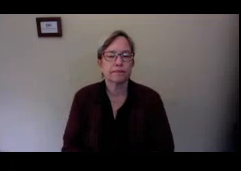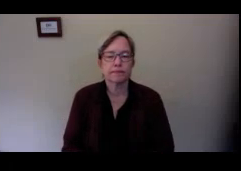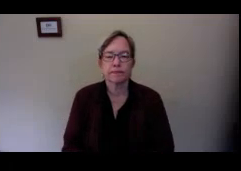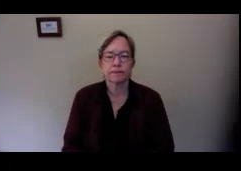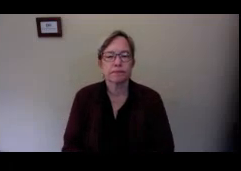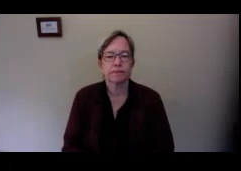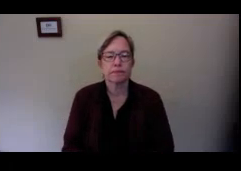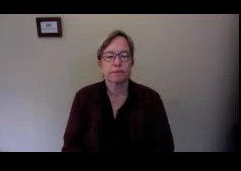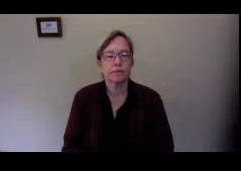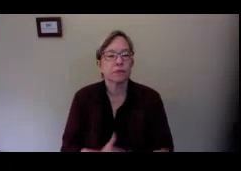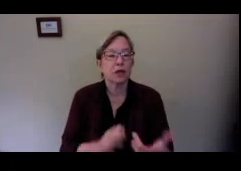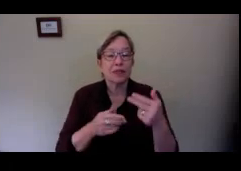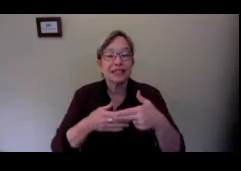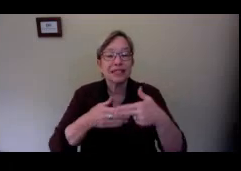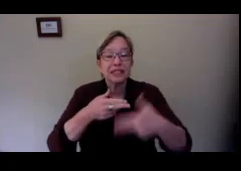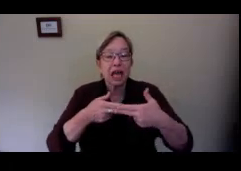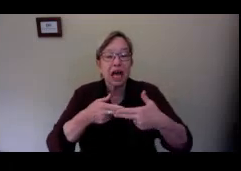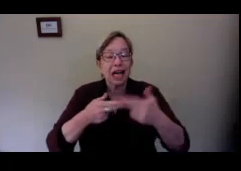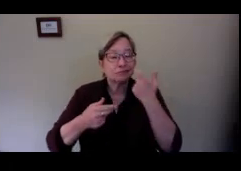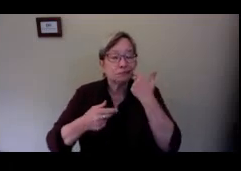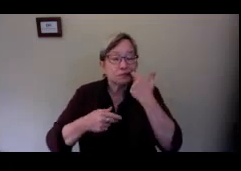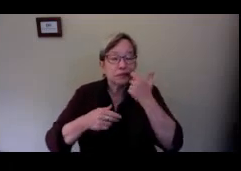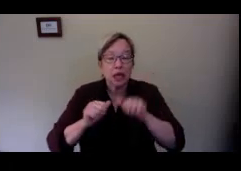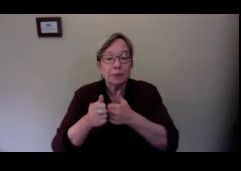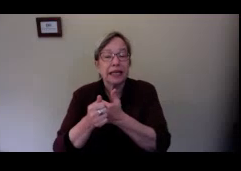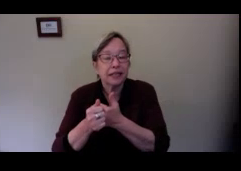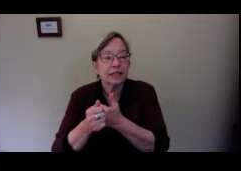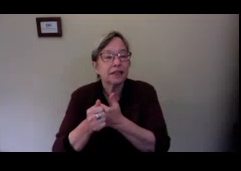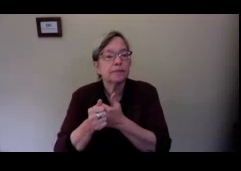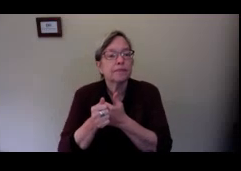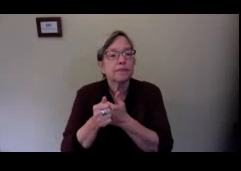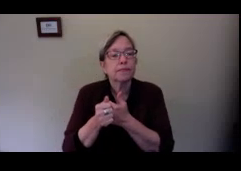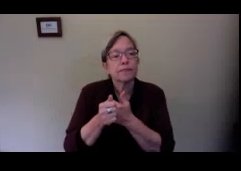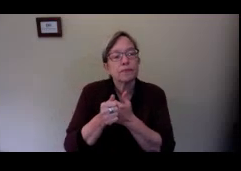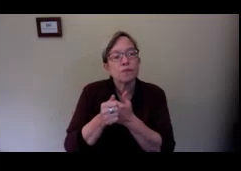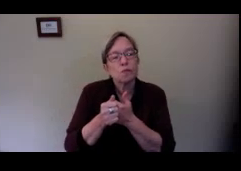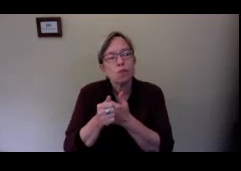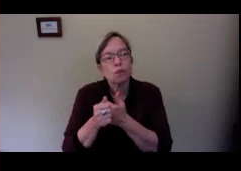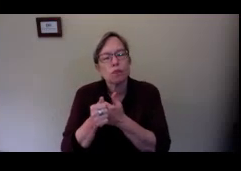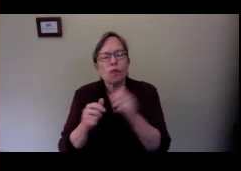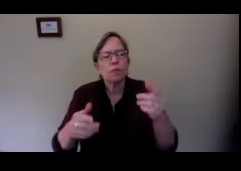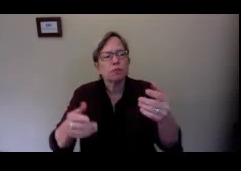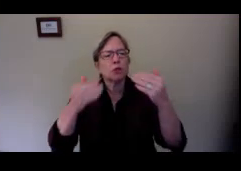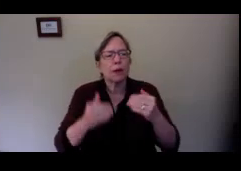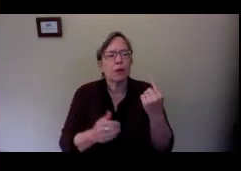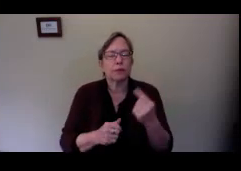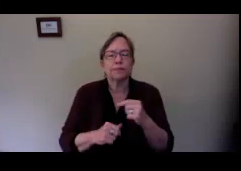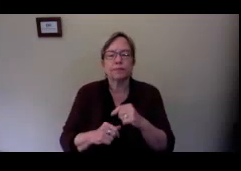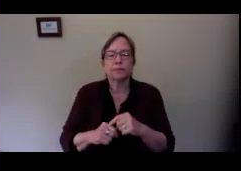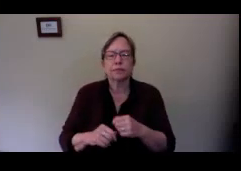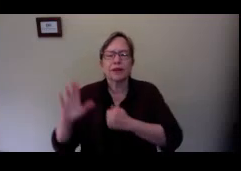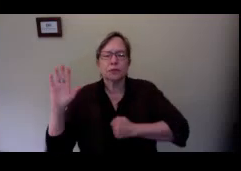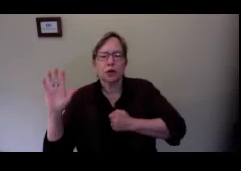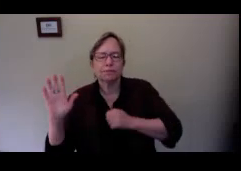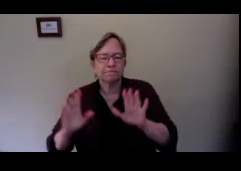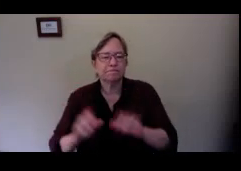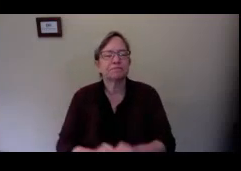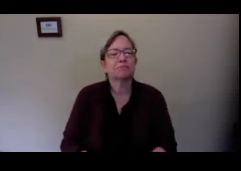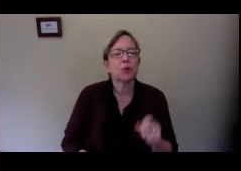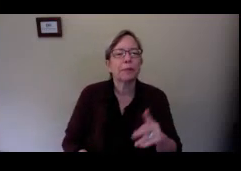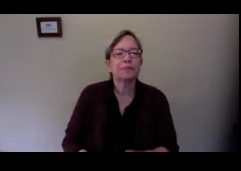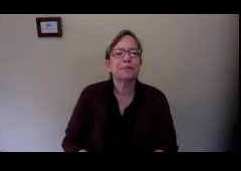On this slide, and we've newly updated it, if we see, go back one. Sorry. That's